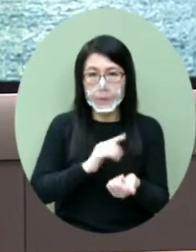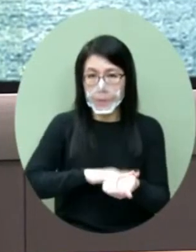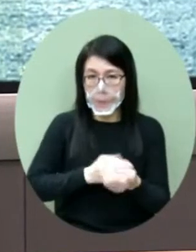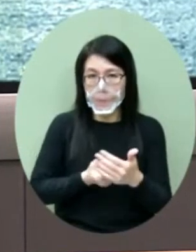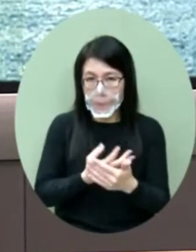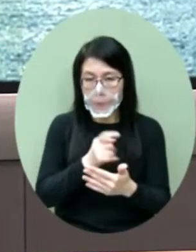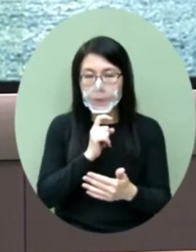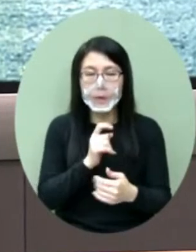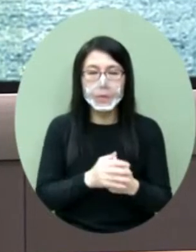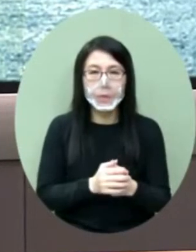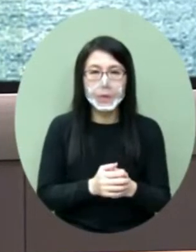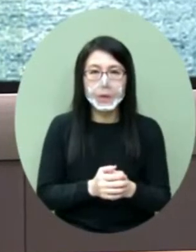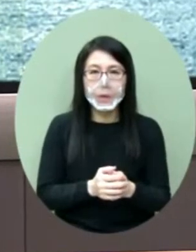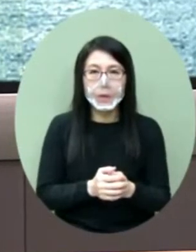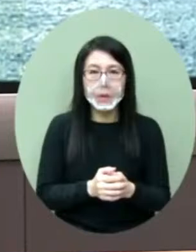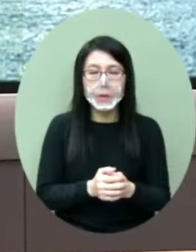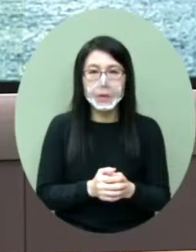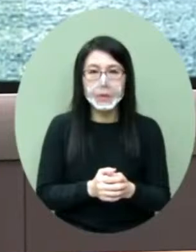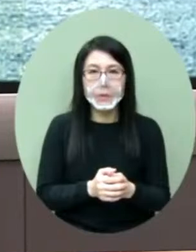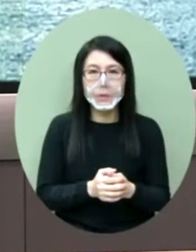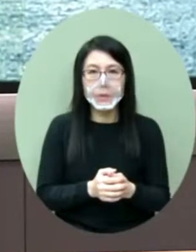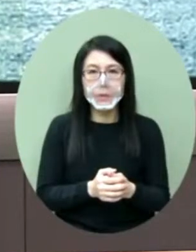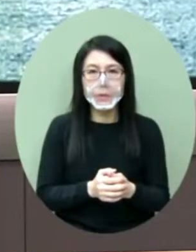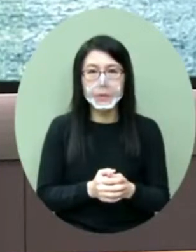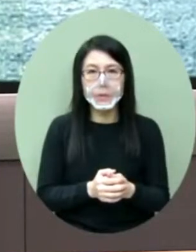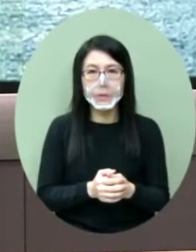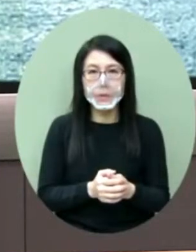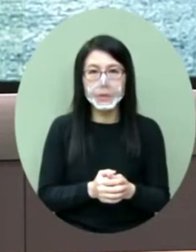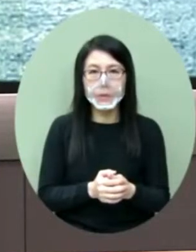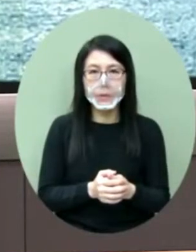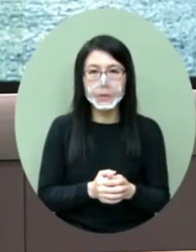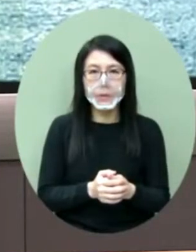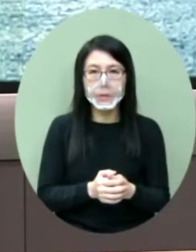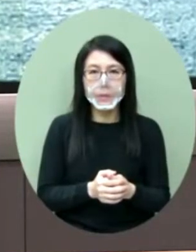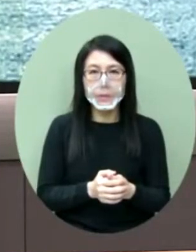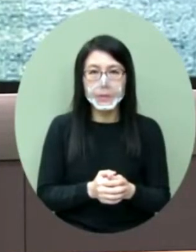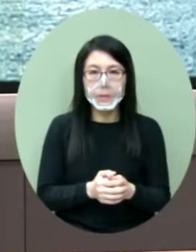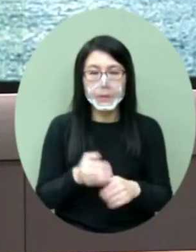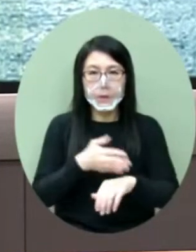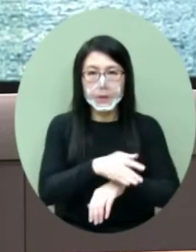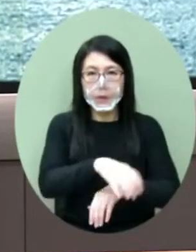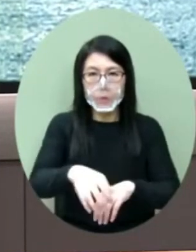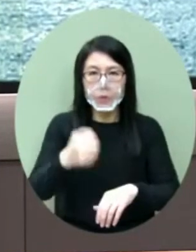residents, if they were preliminary positive,